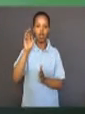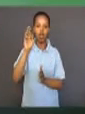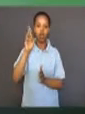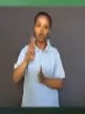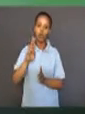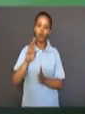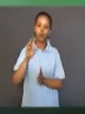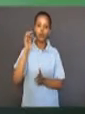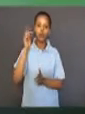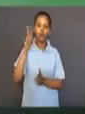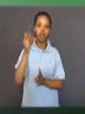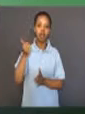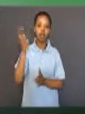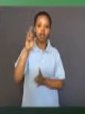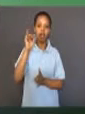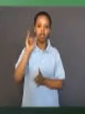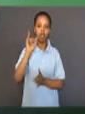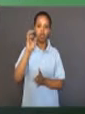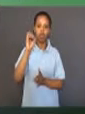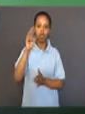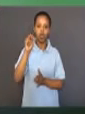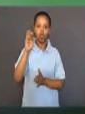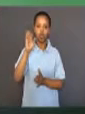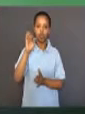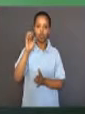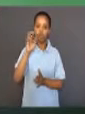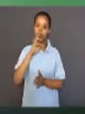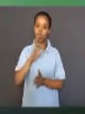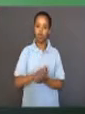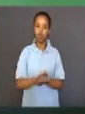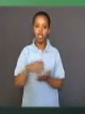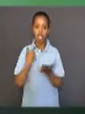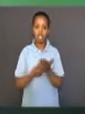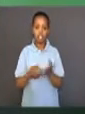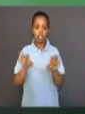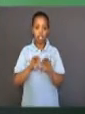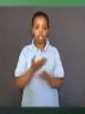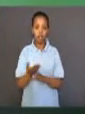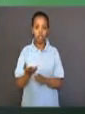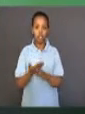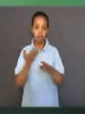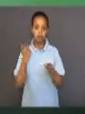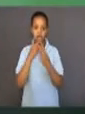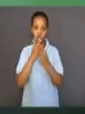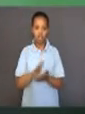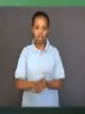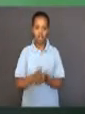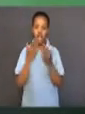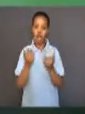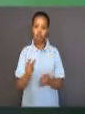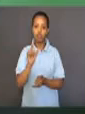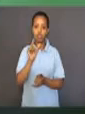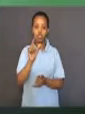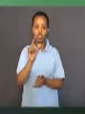We have looked at these domains before, but I think a quick